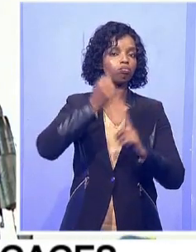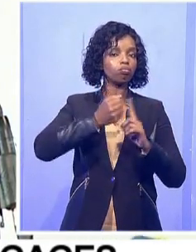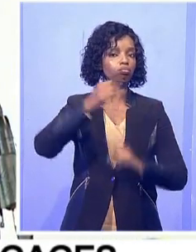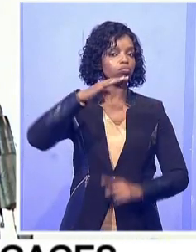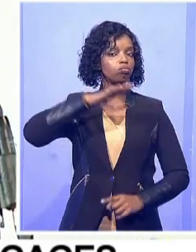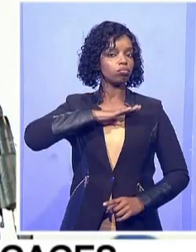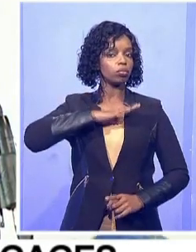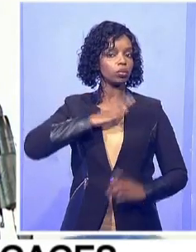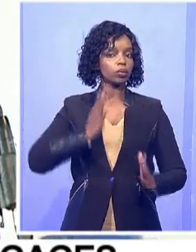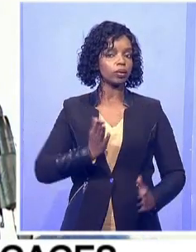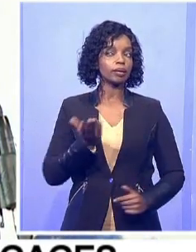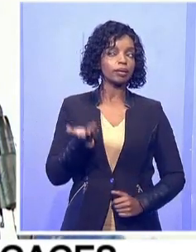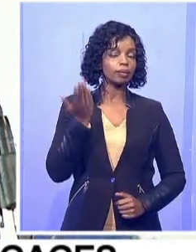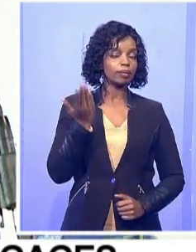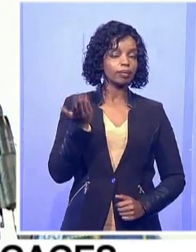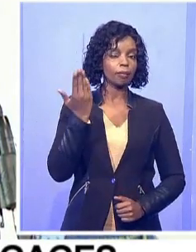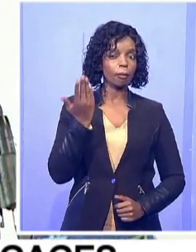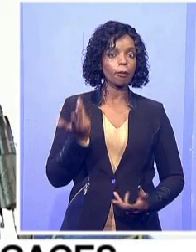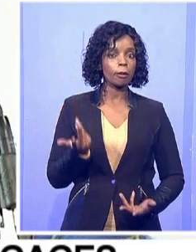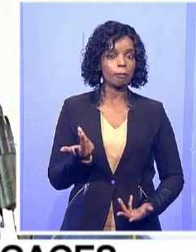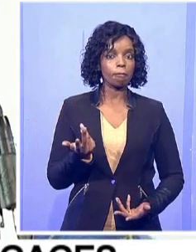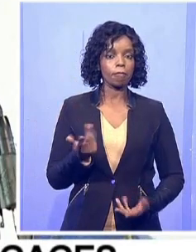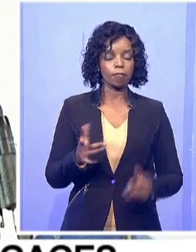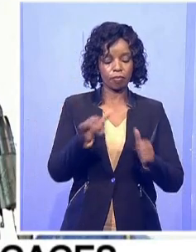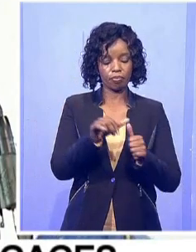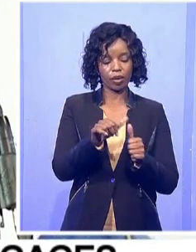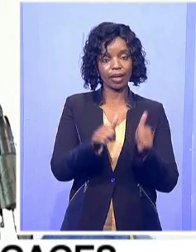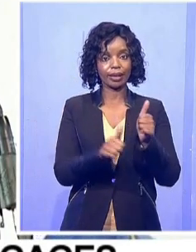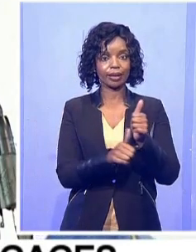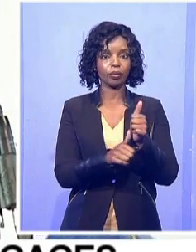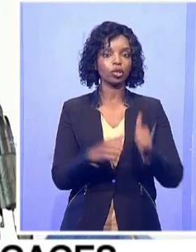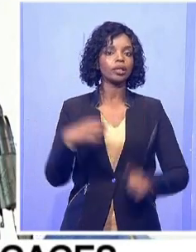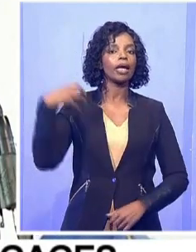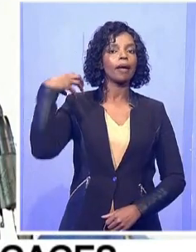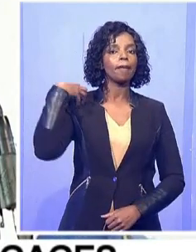the Deputy Minister here.